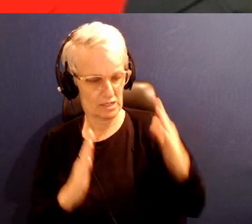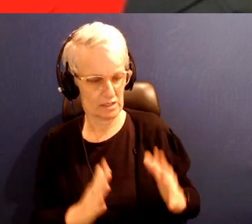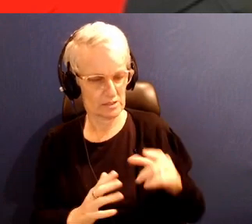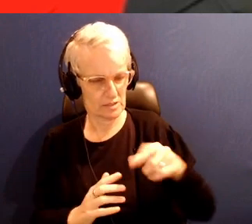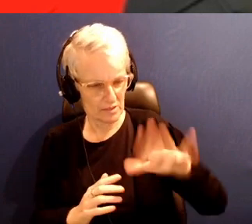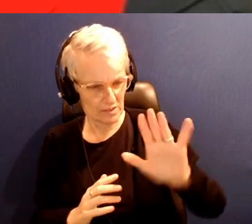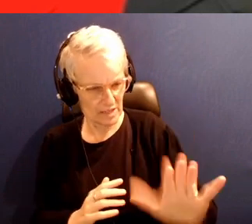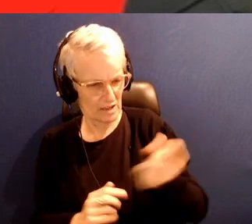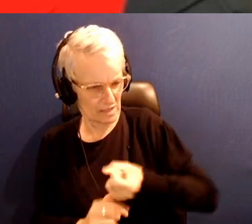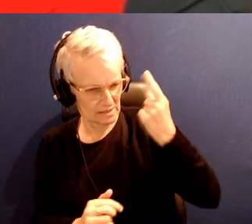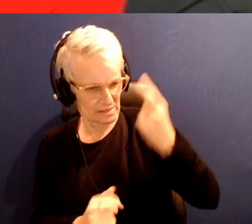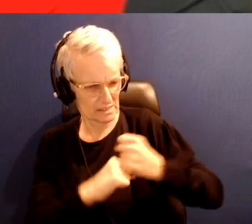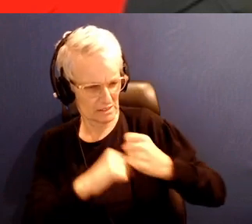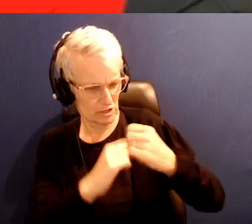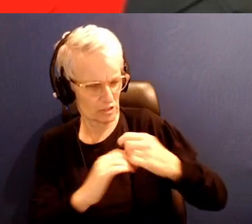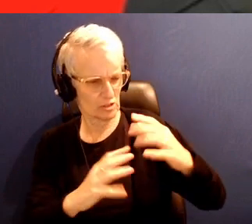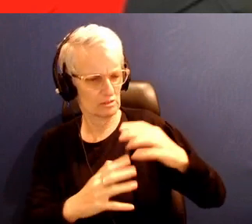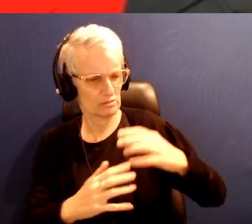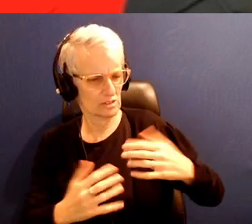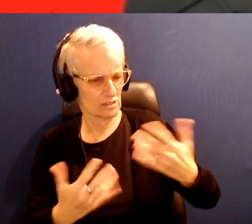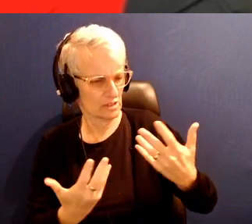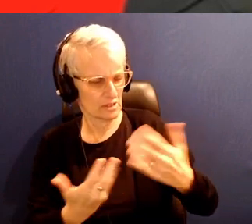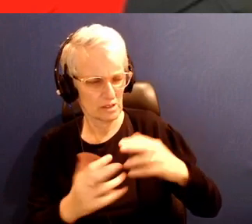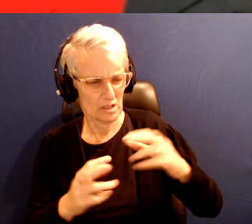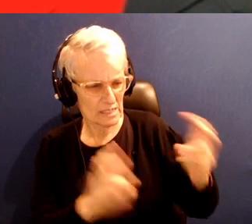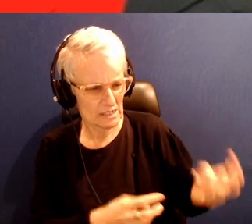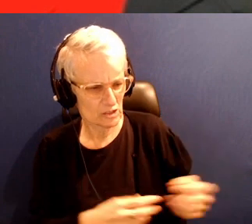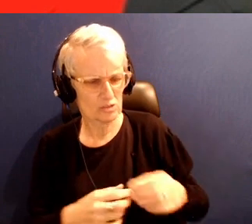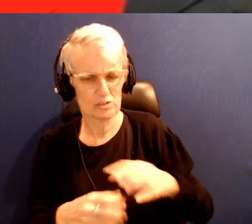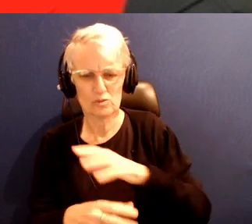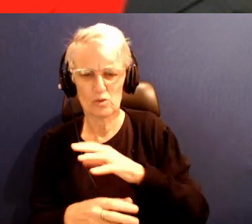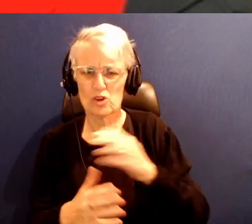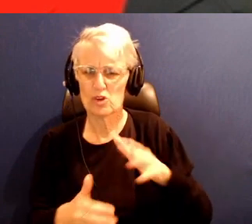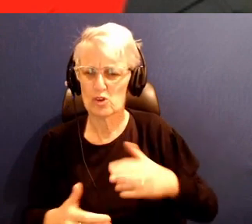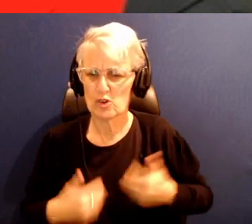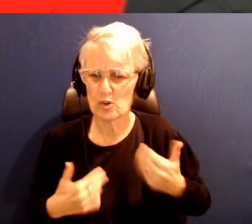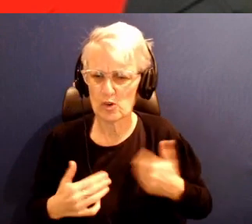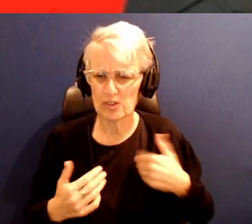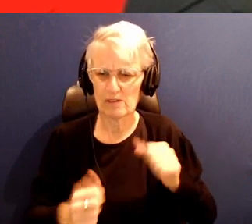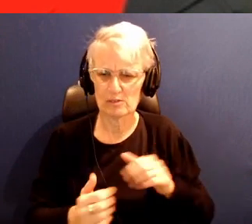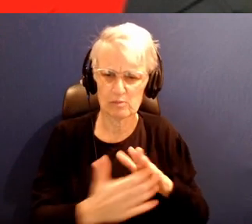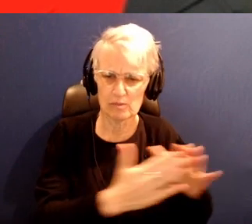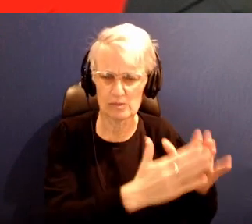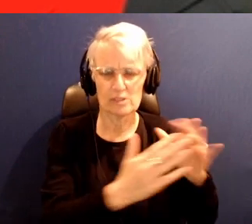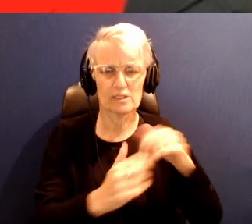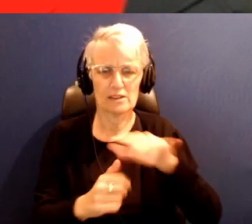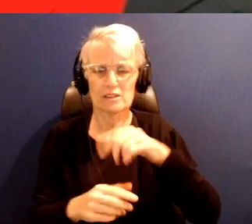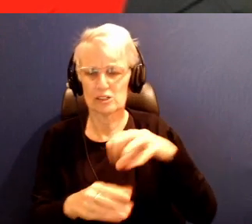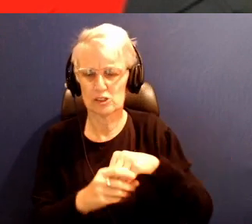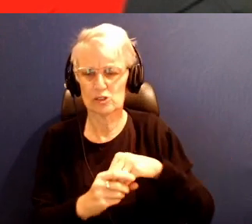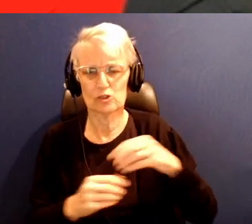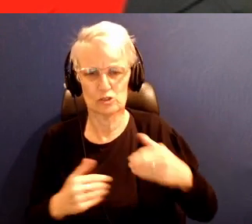applicant's understanding of the structural issues youth face, which includes gender equality. Applicants will